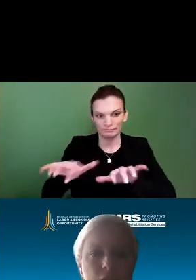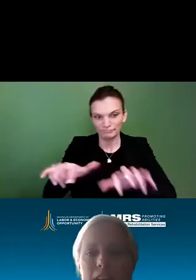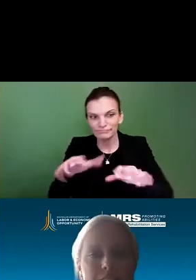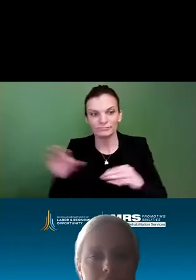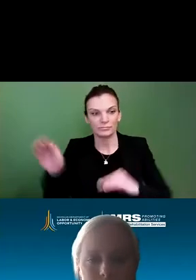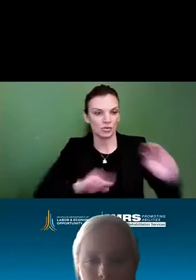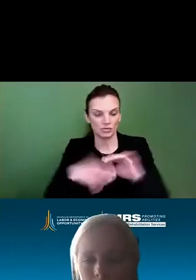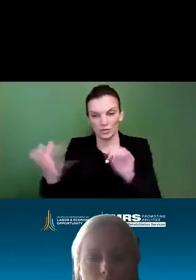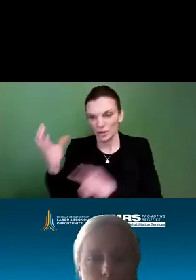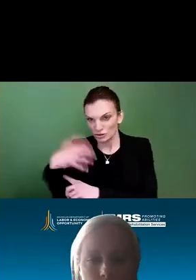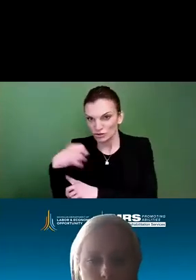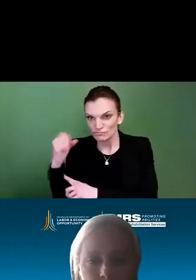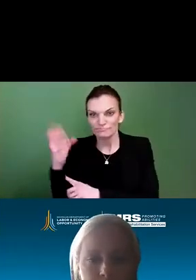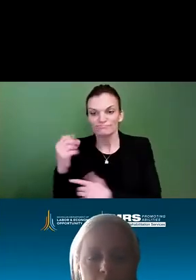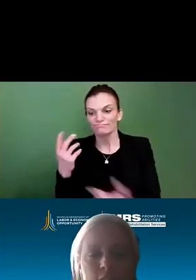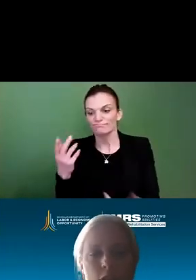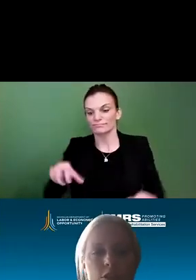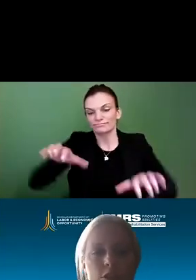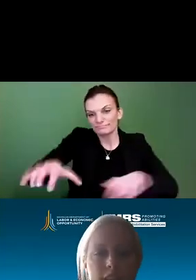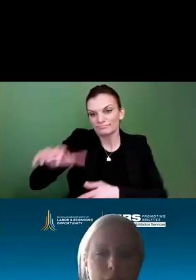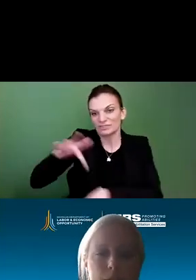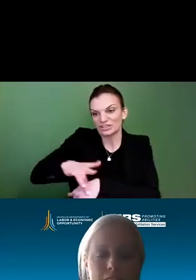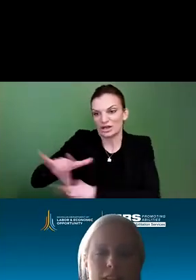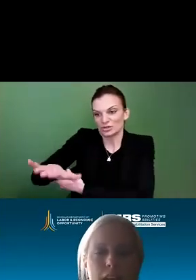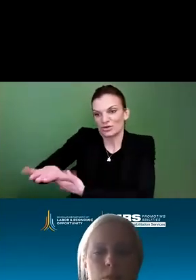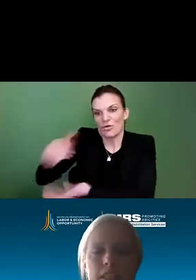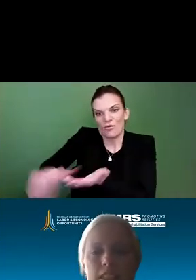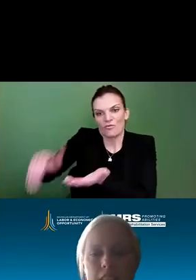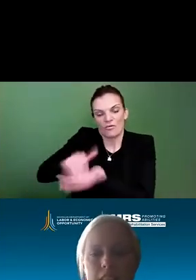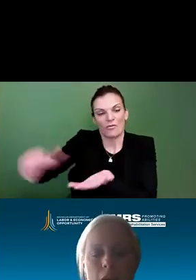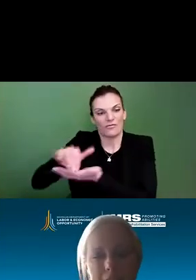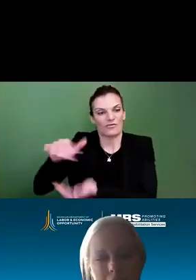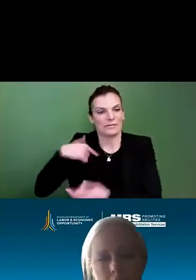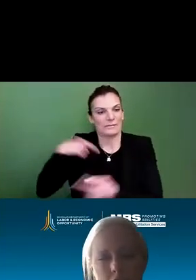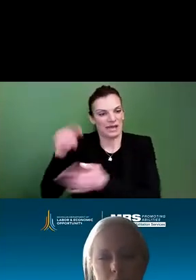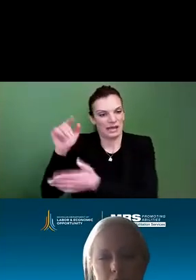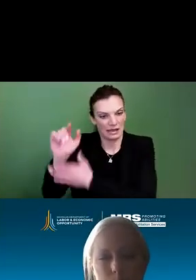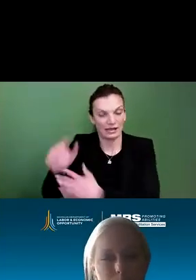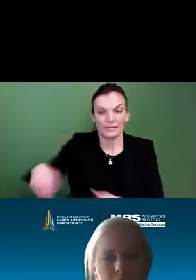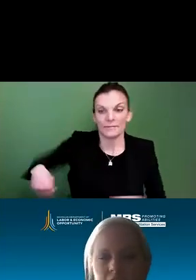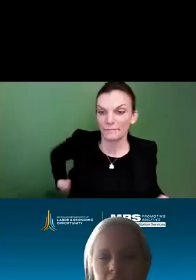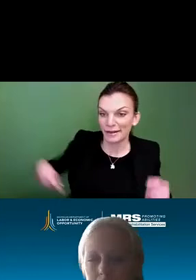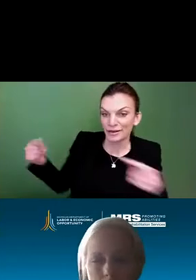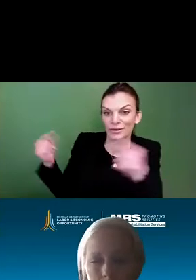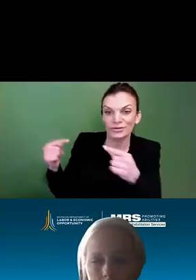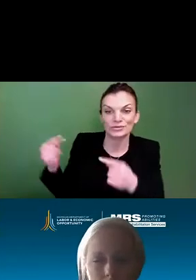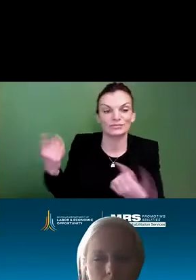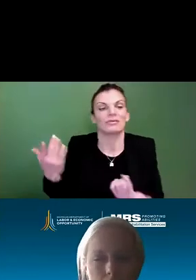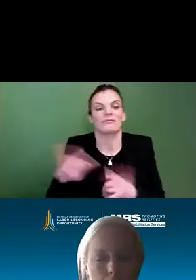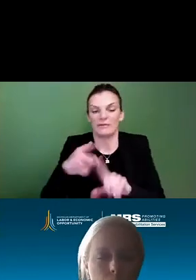the wrist on a hard surface. So those are the types of things that we see, back injuries, maybe flaring